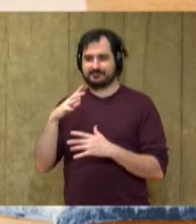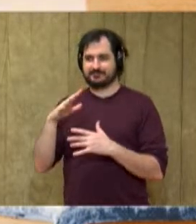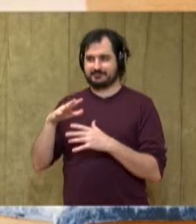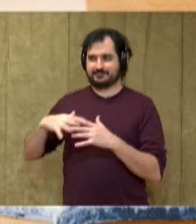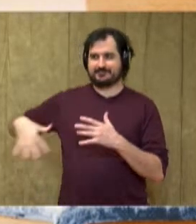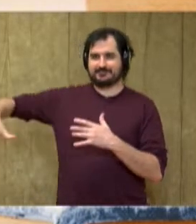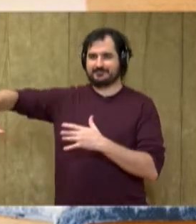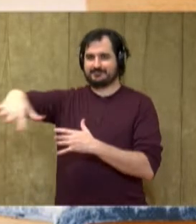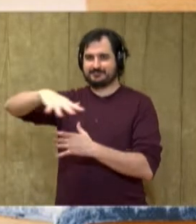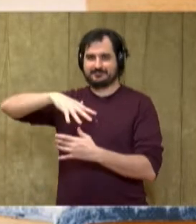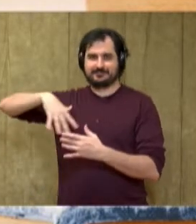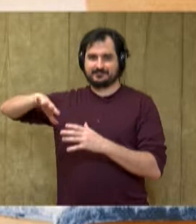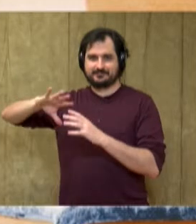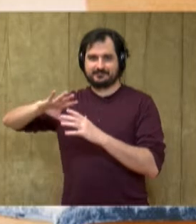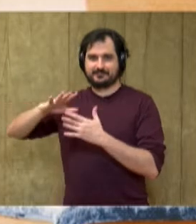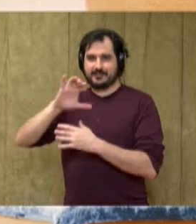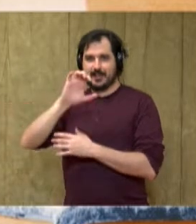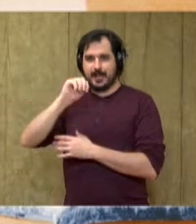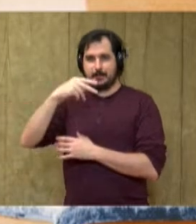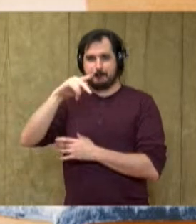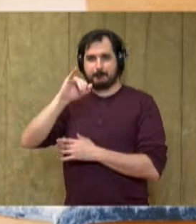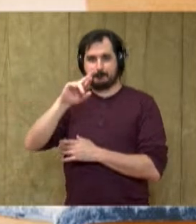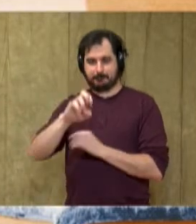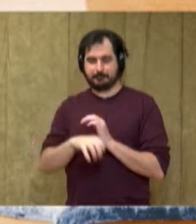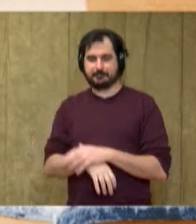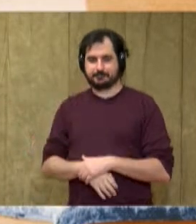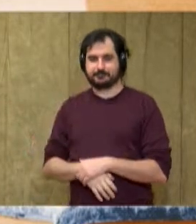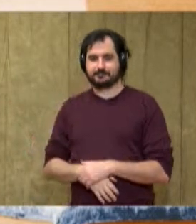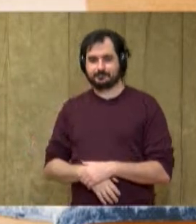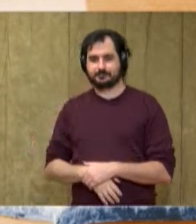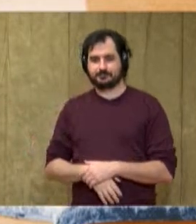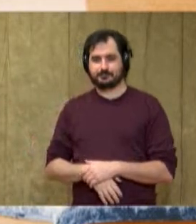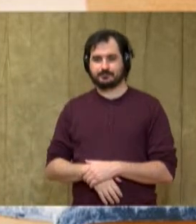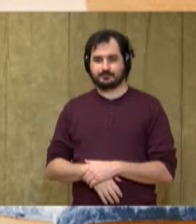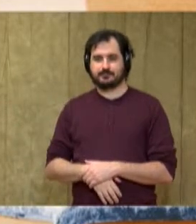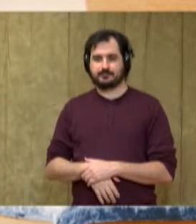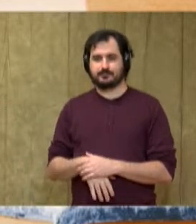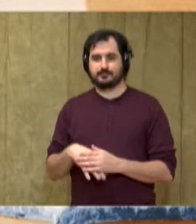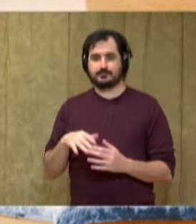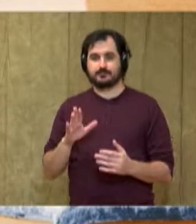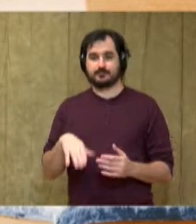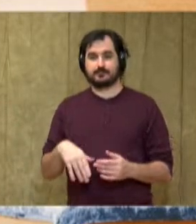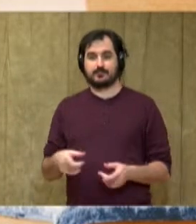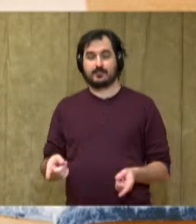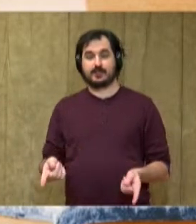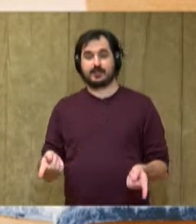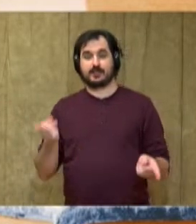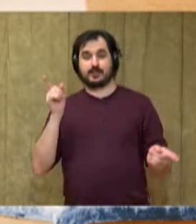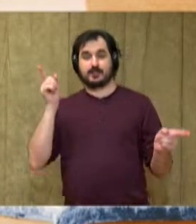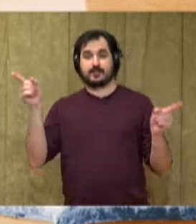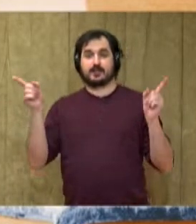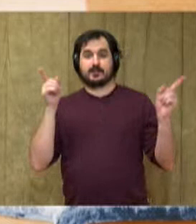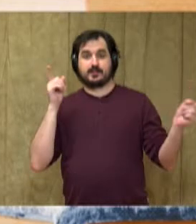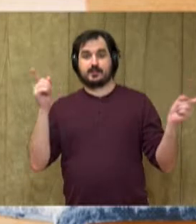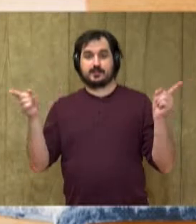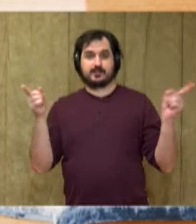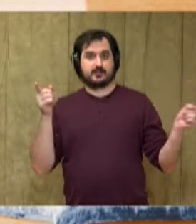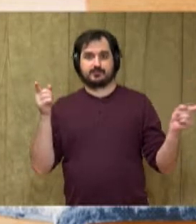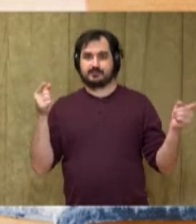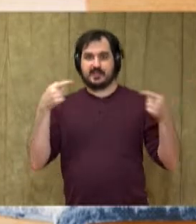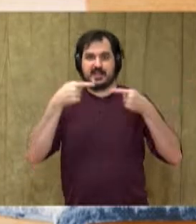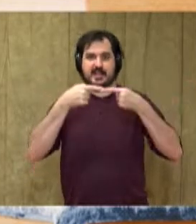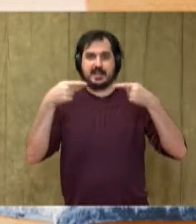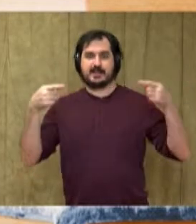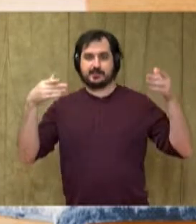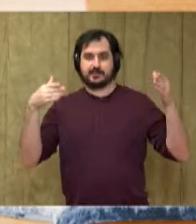the American colonies. There were once two enemies who were both named George. George Washington